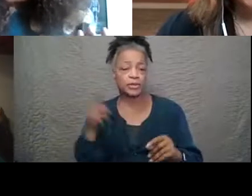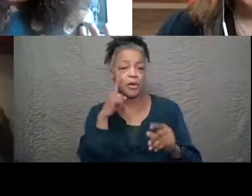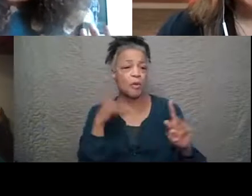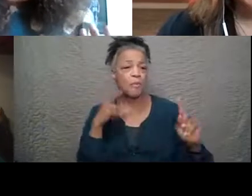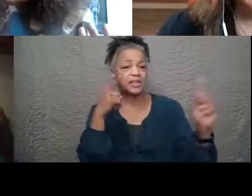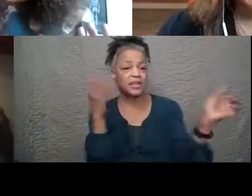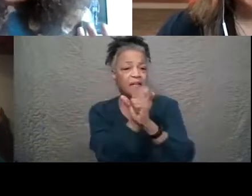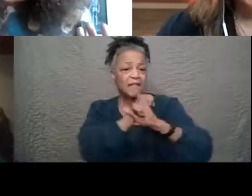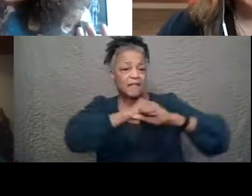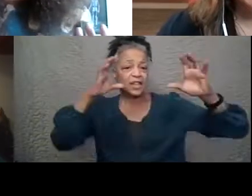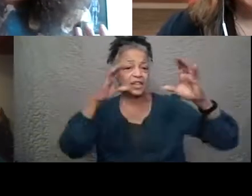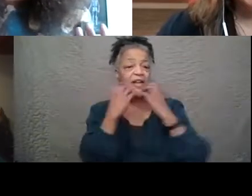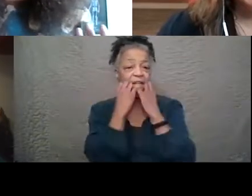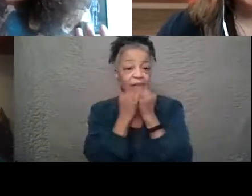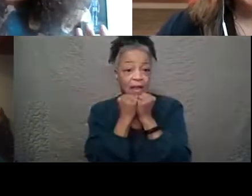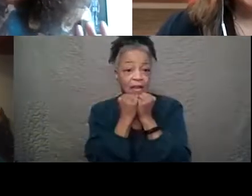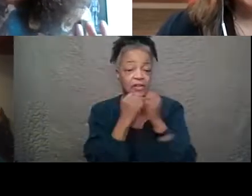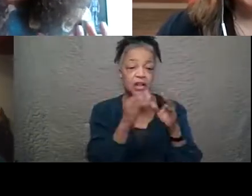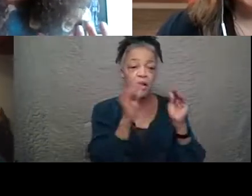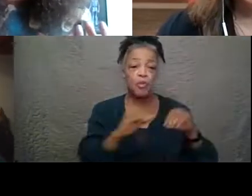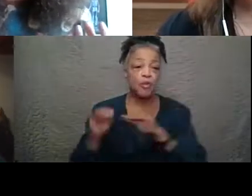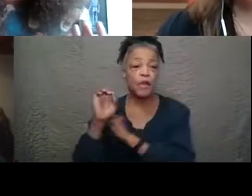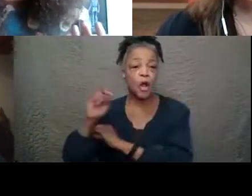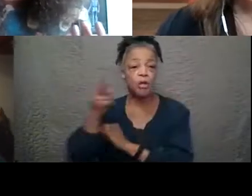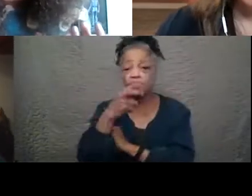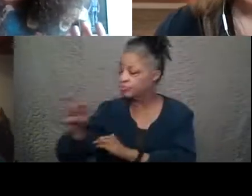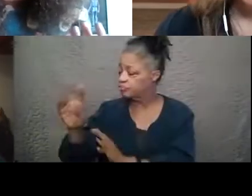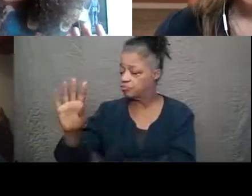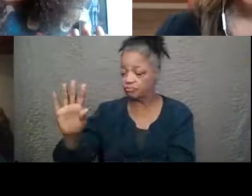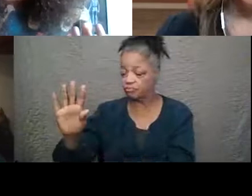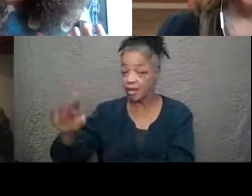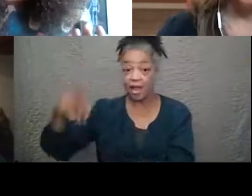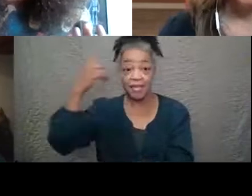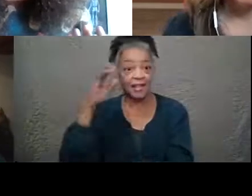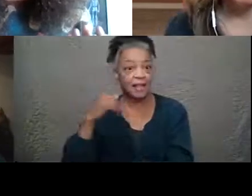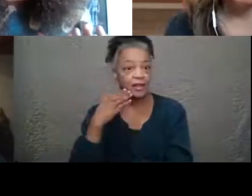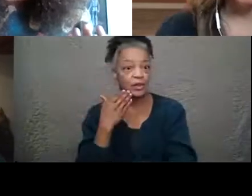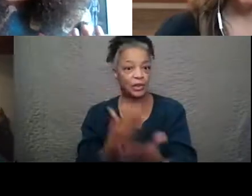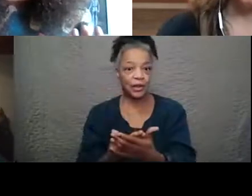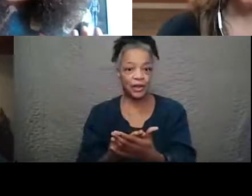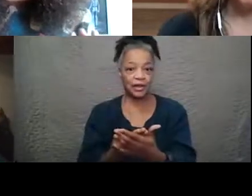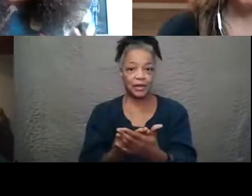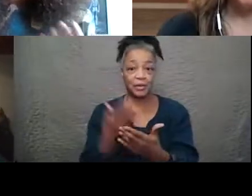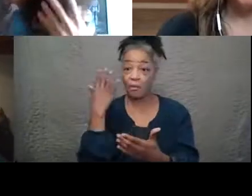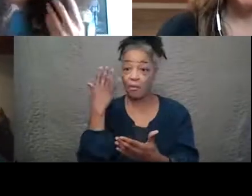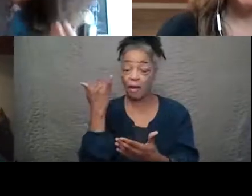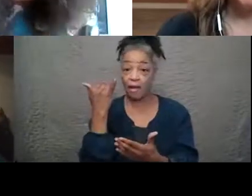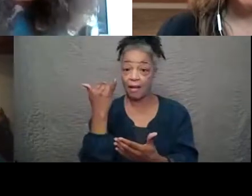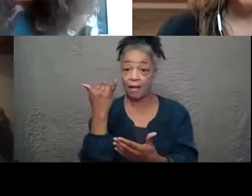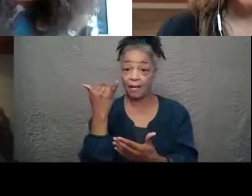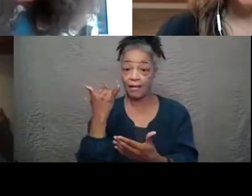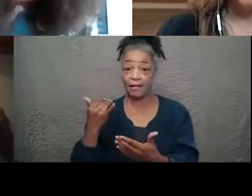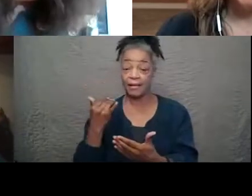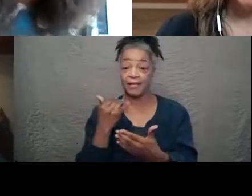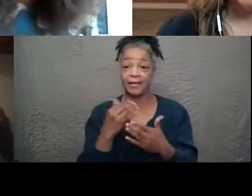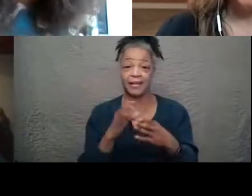values elsewhere. I think that this is a good thing, because the fact of the matter is that the